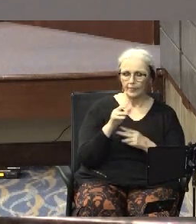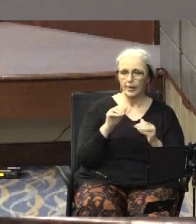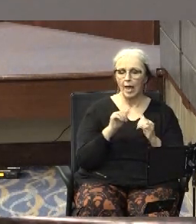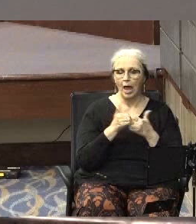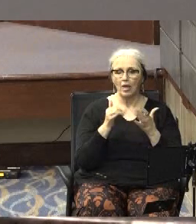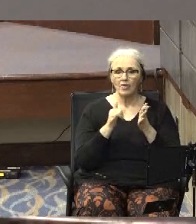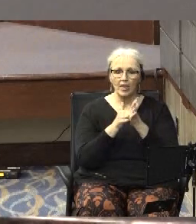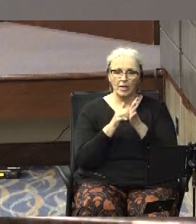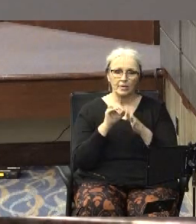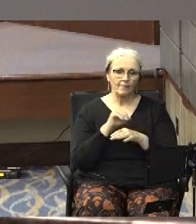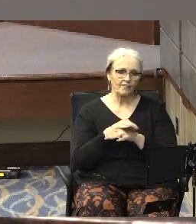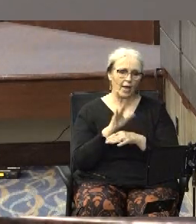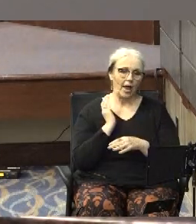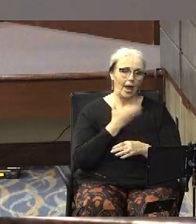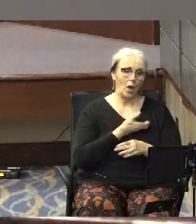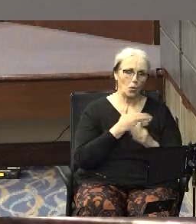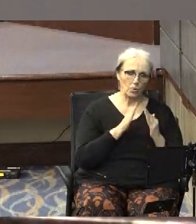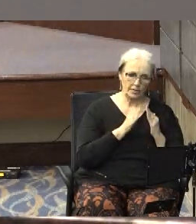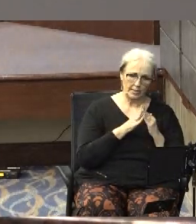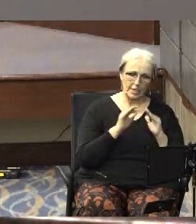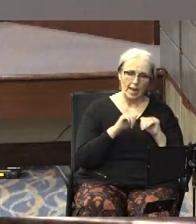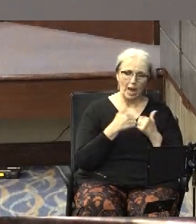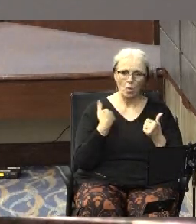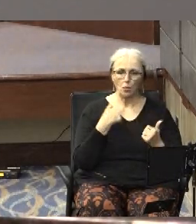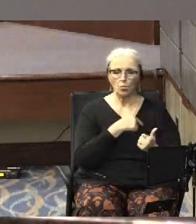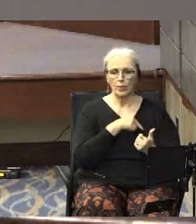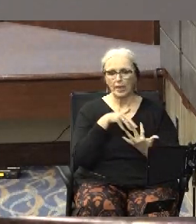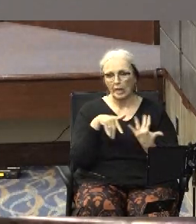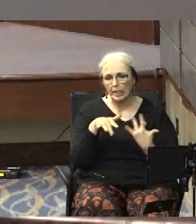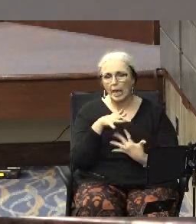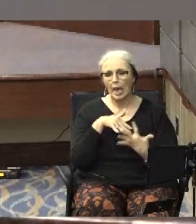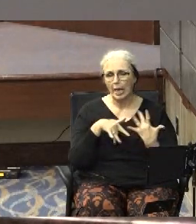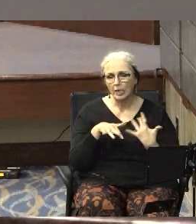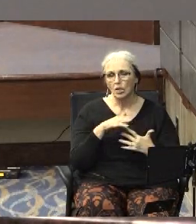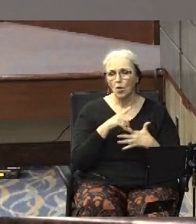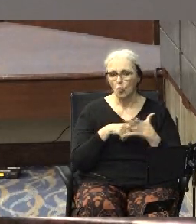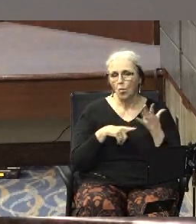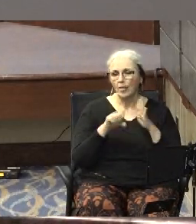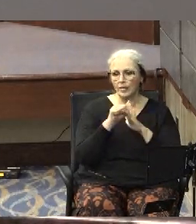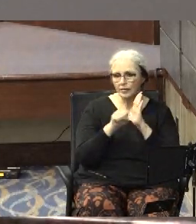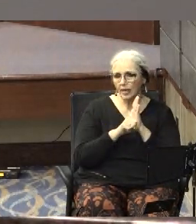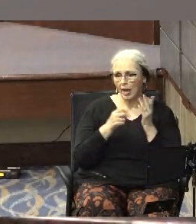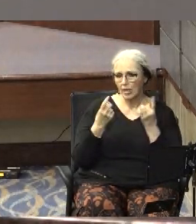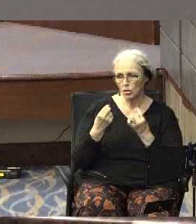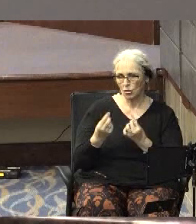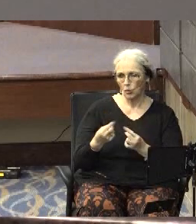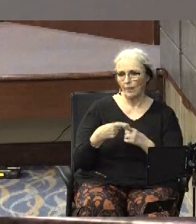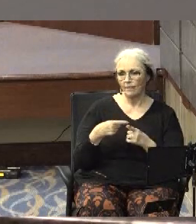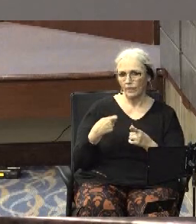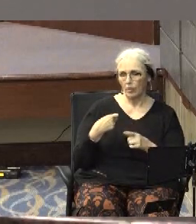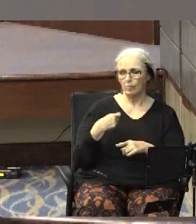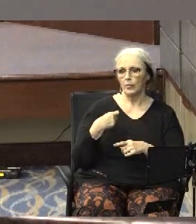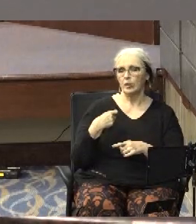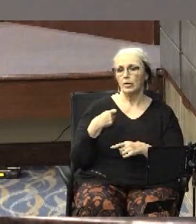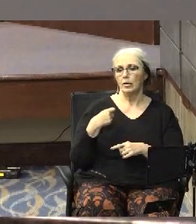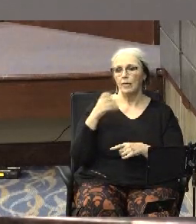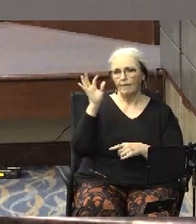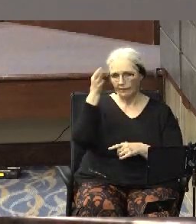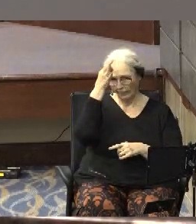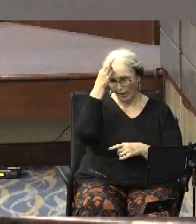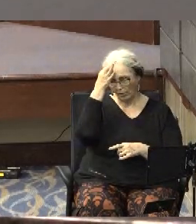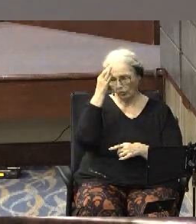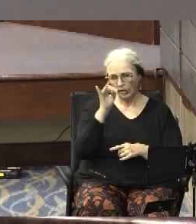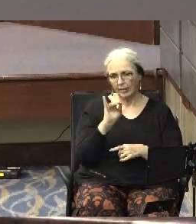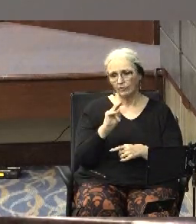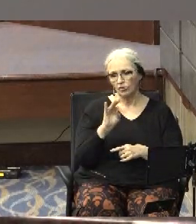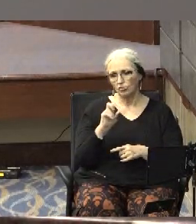will affect our city and how we engage in what the state is doing from the federal infrastructure bill.